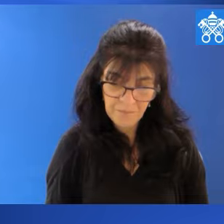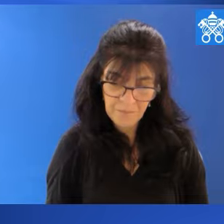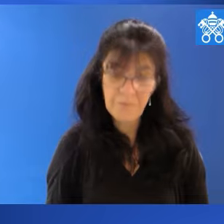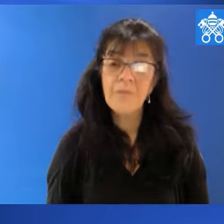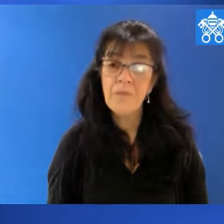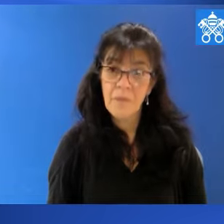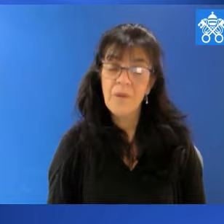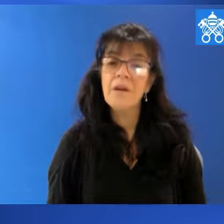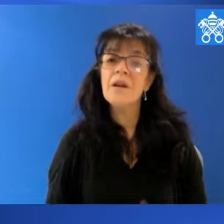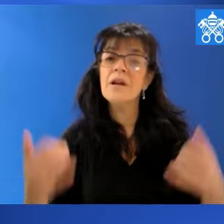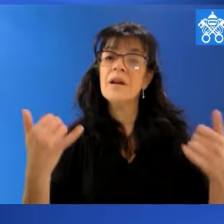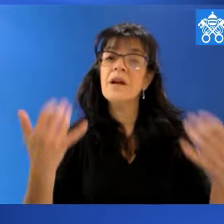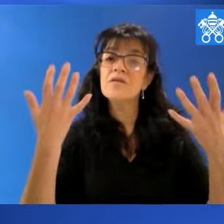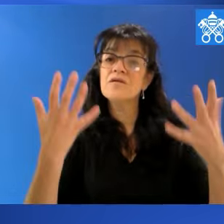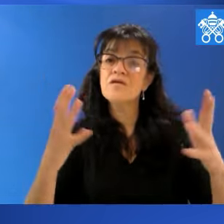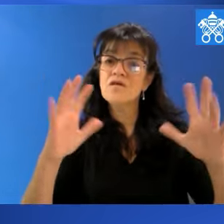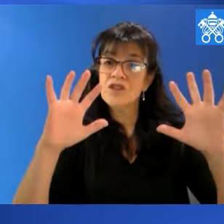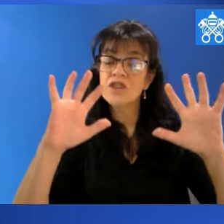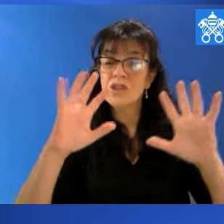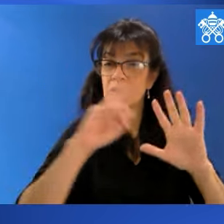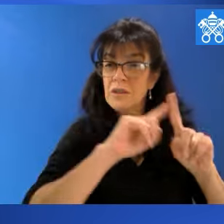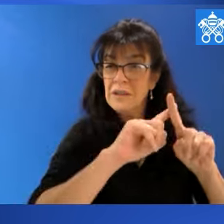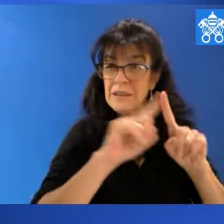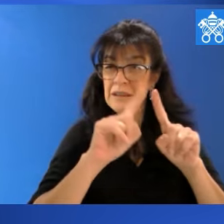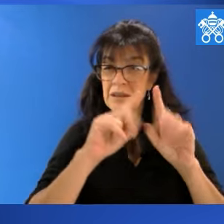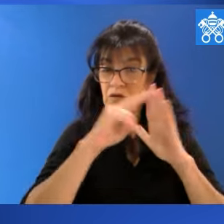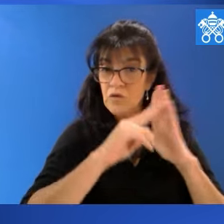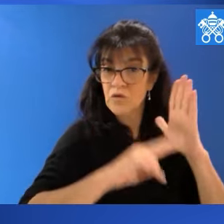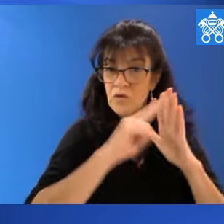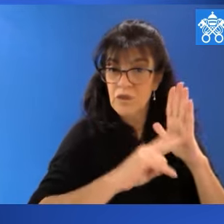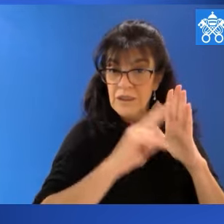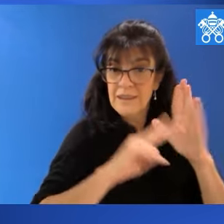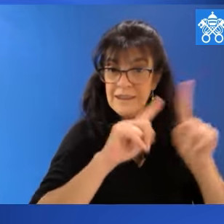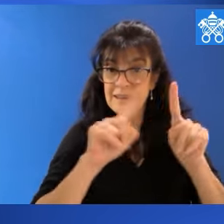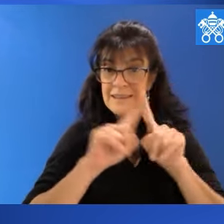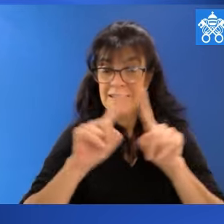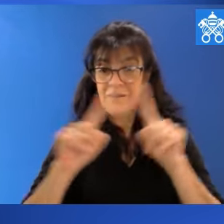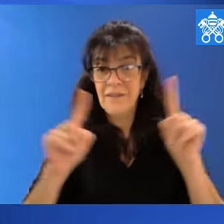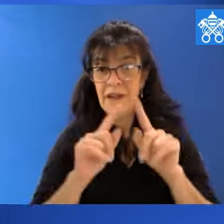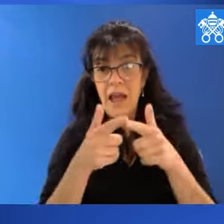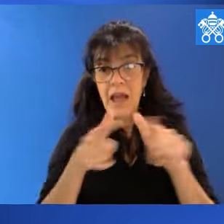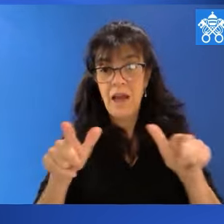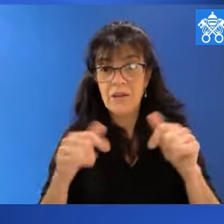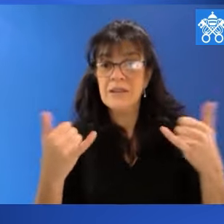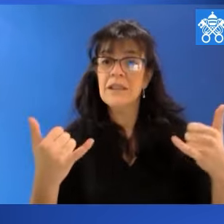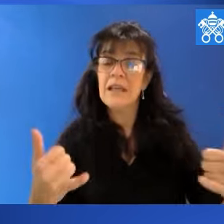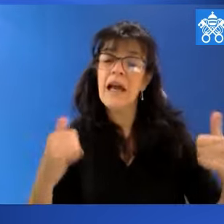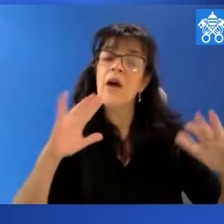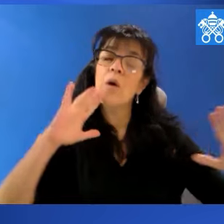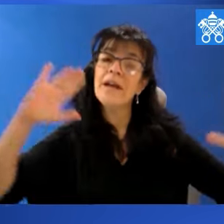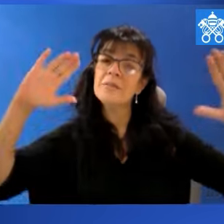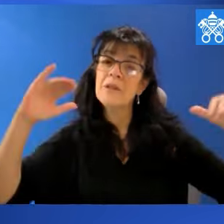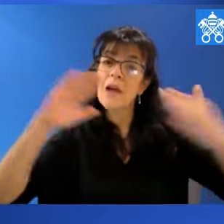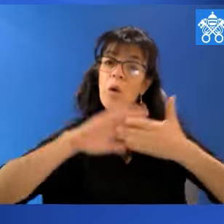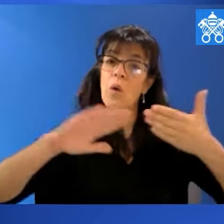So that brings to an end the readings of today in the various languages. And now we expect the Holy